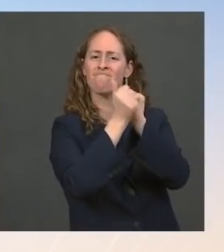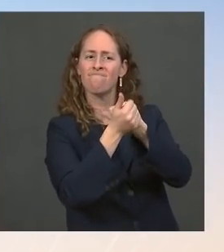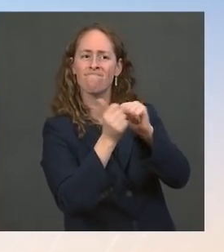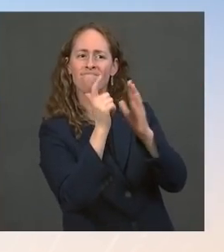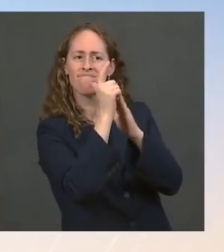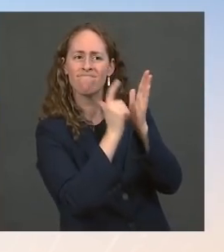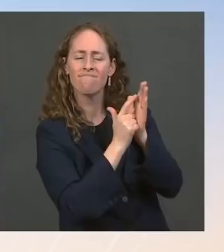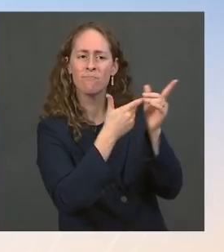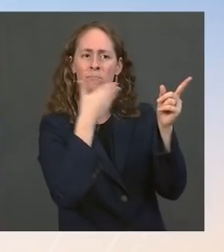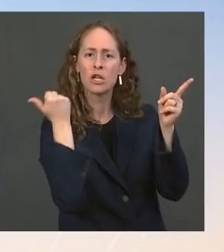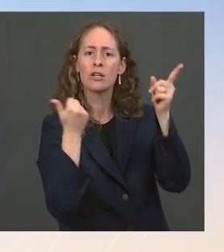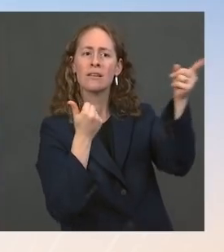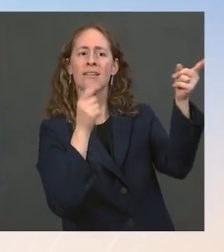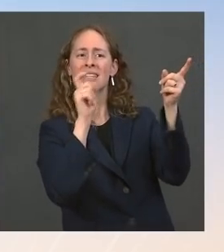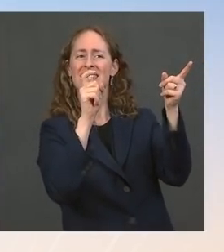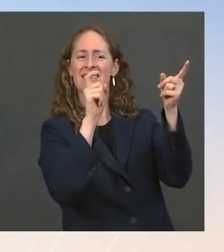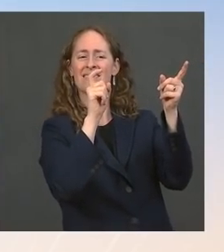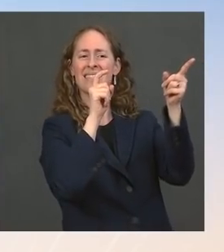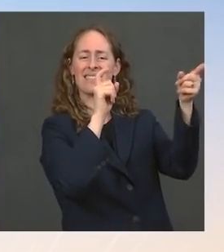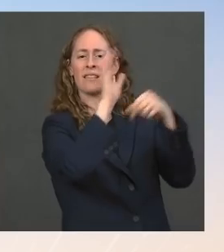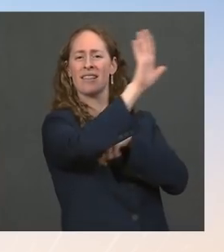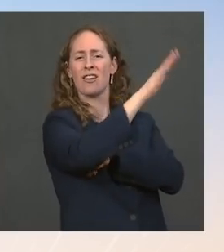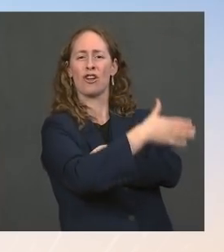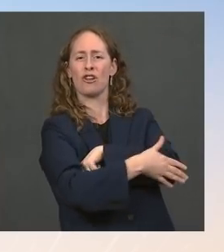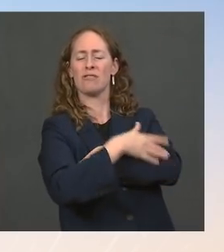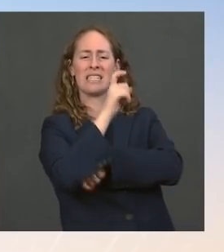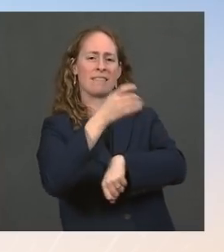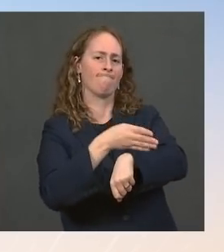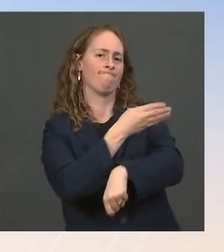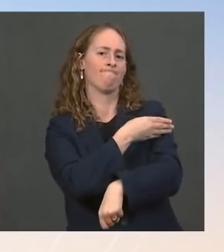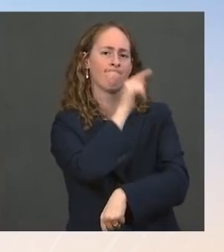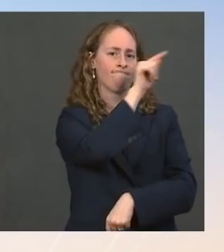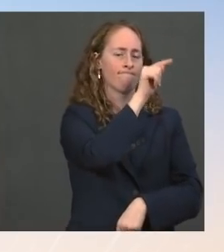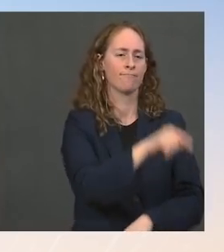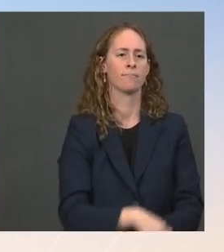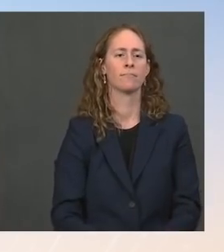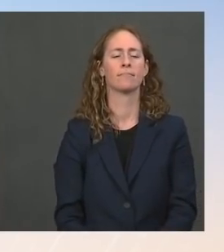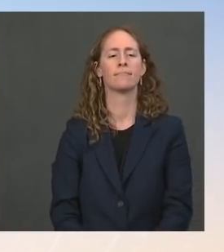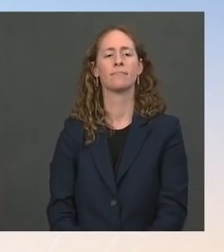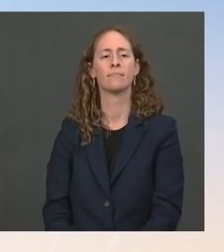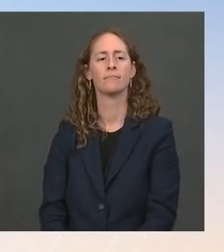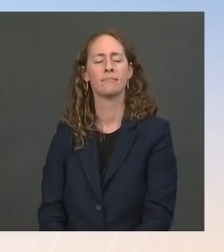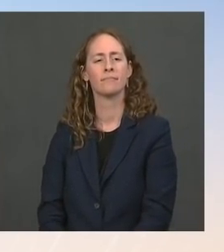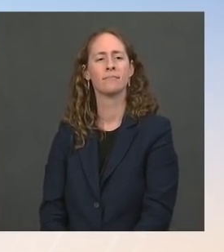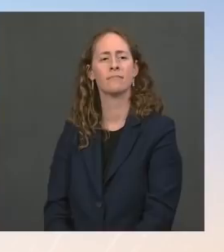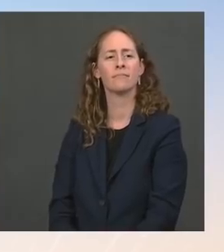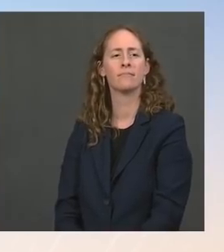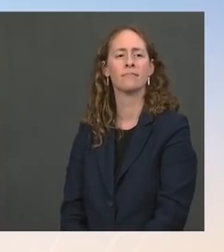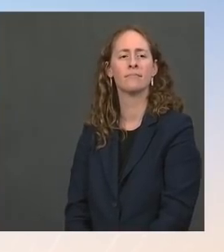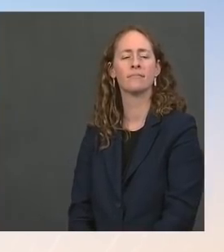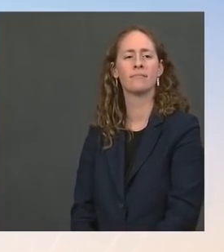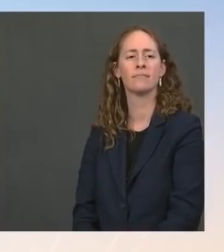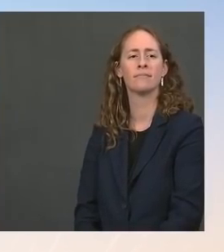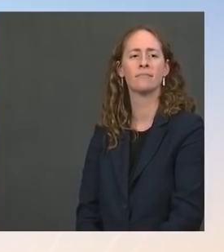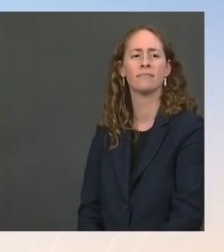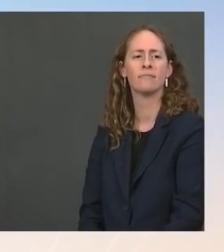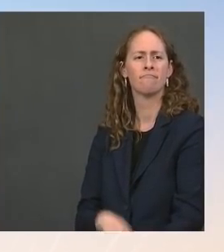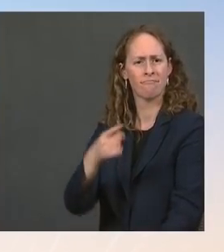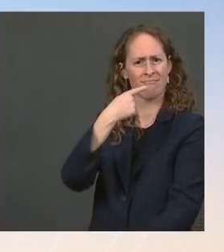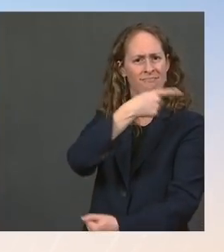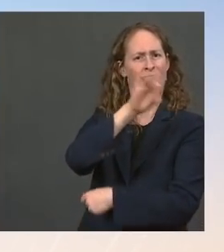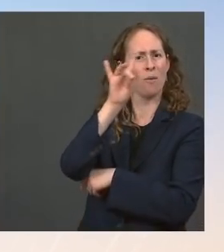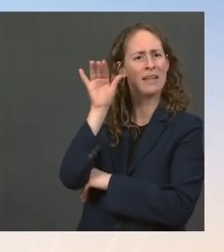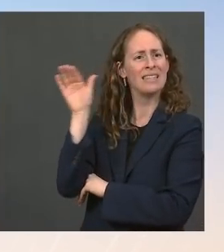ground to make changes in the country. A number of people who say that he did raise concerns over the deportation